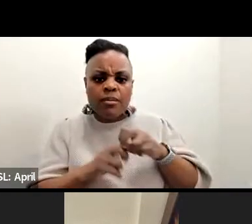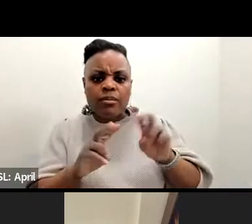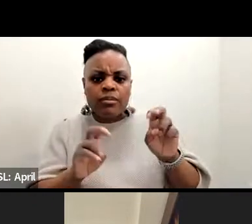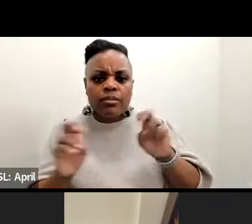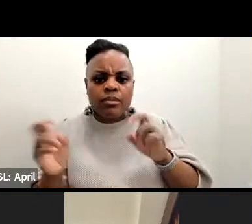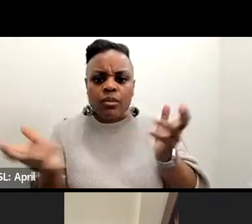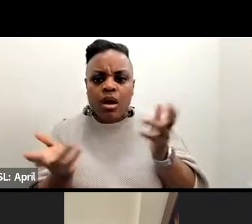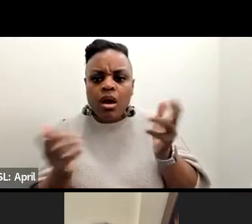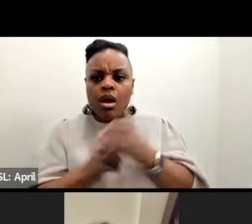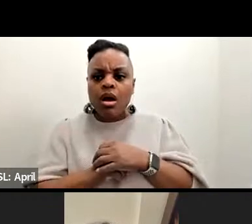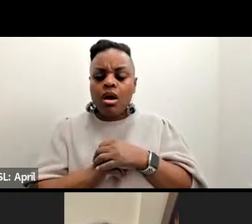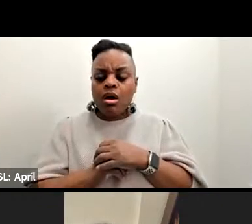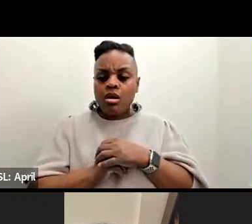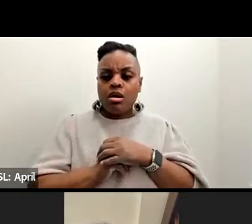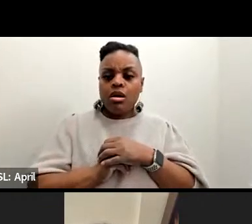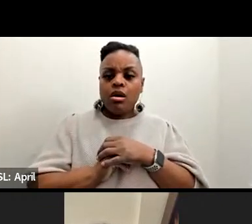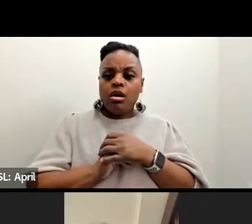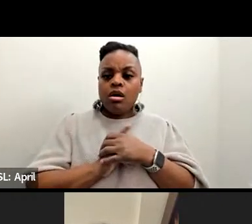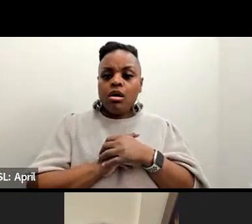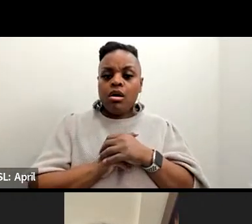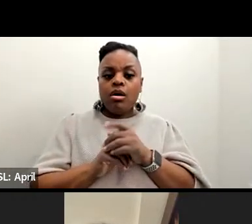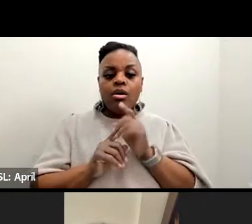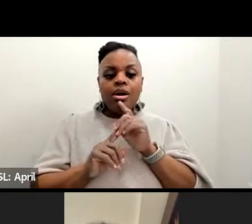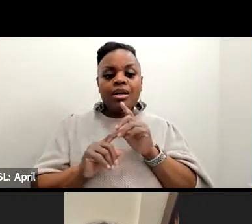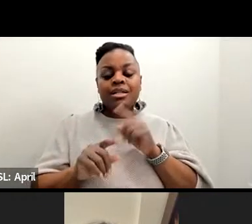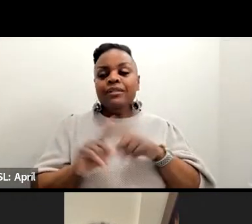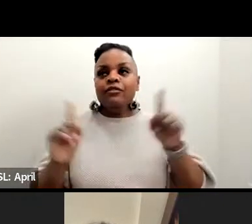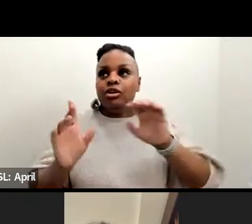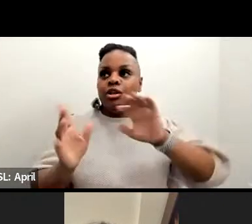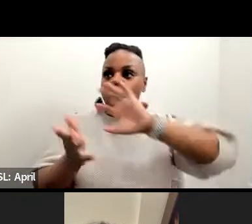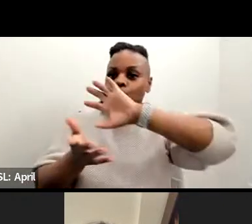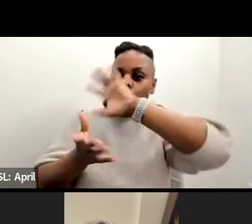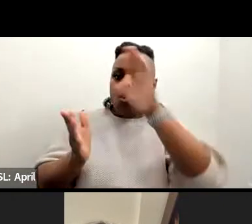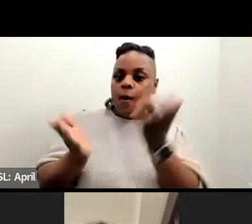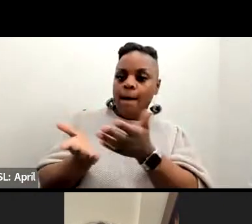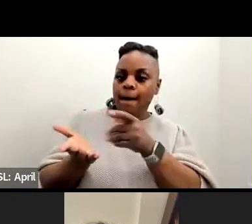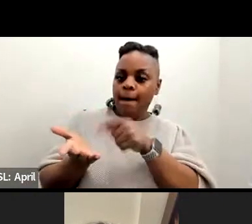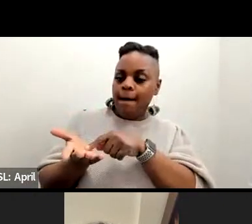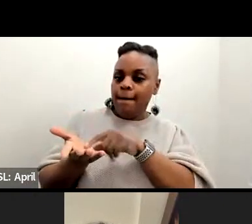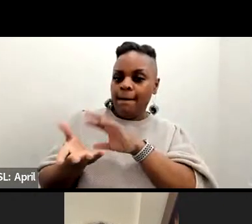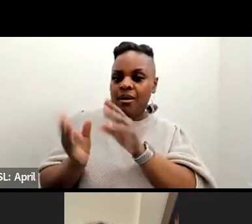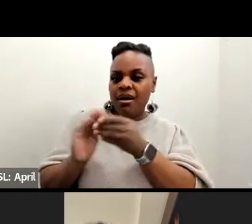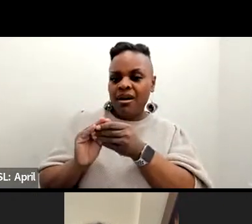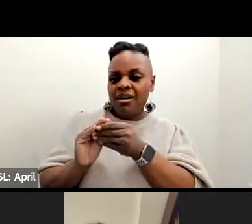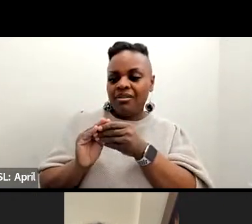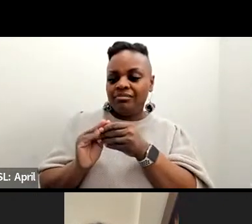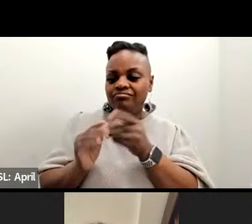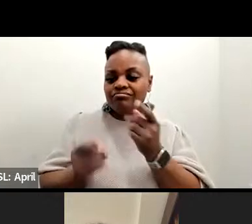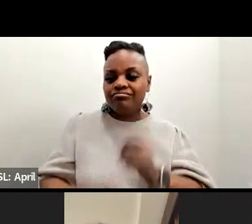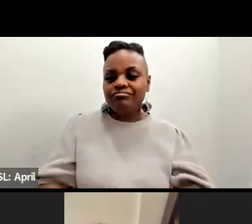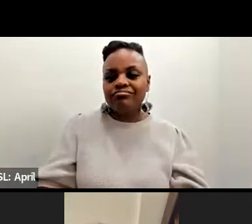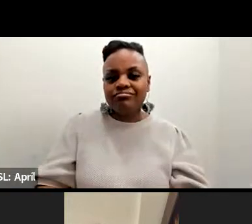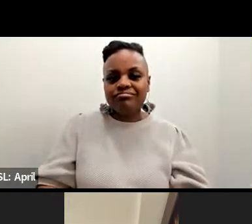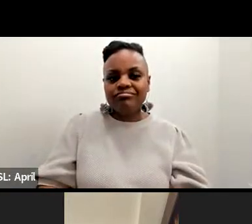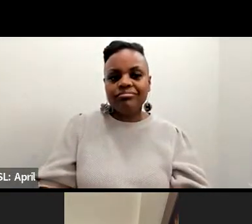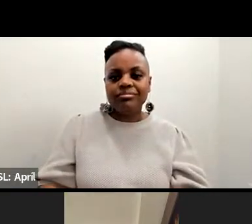want to come back in the next round to the question of learning, but let me ask you, Ahmed, what's the discourse about